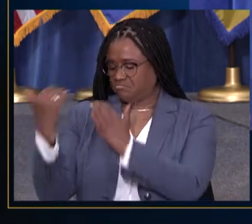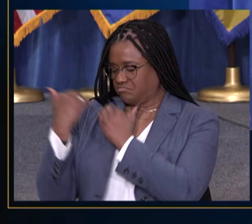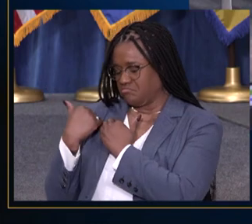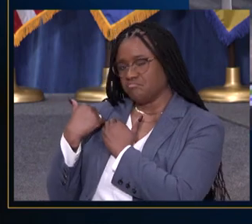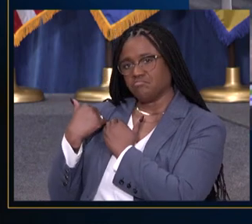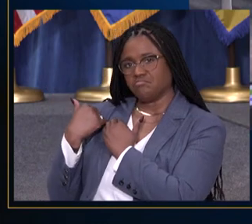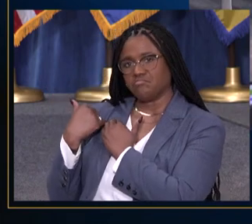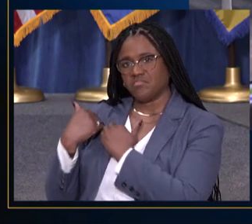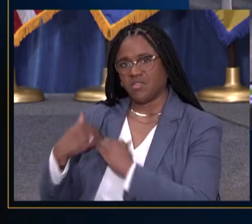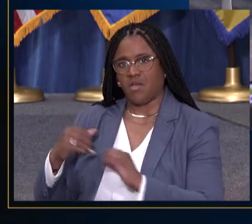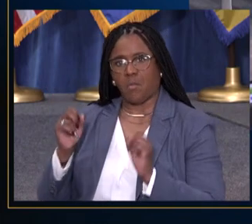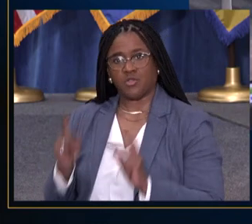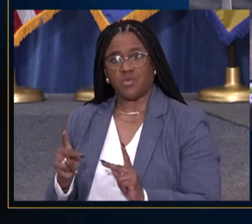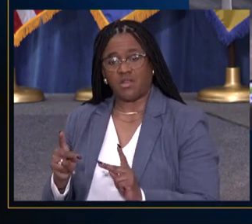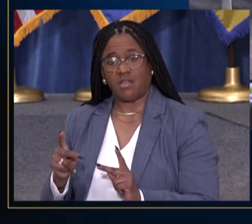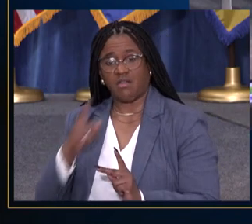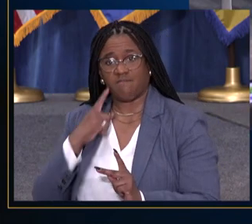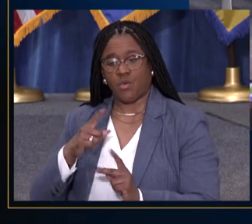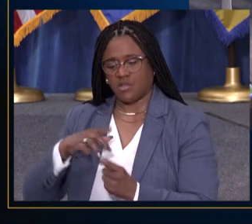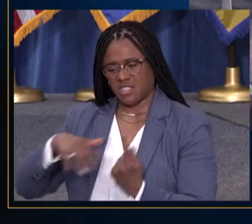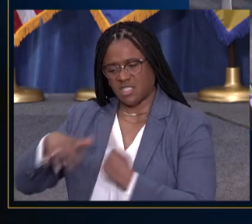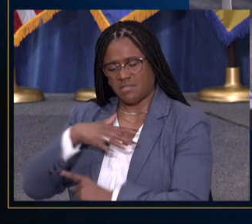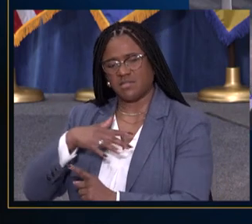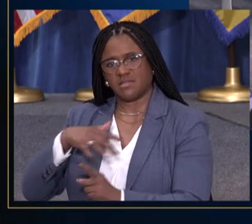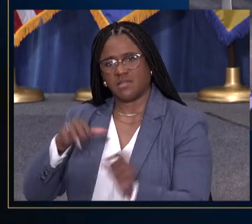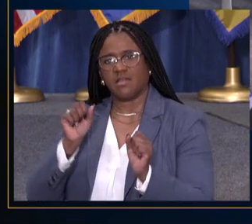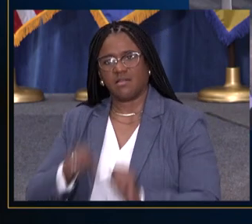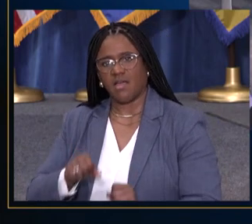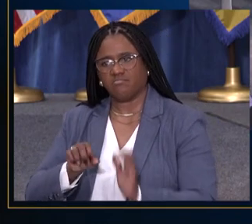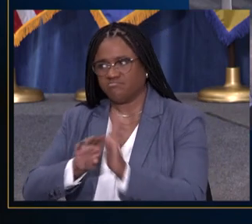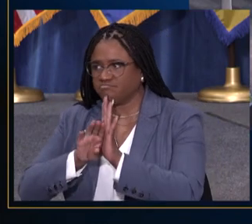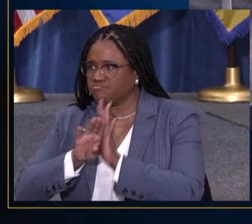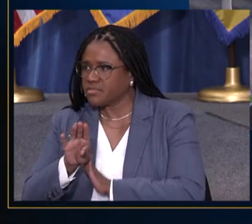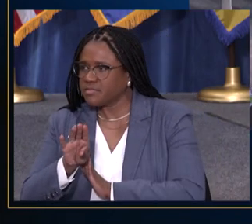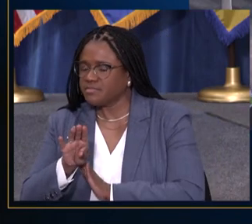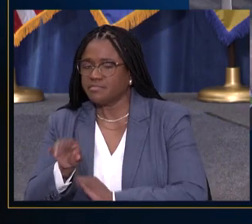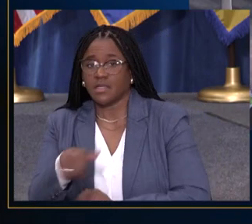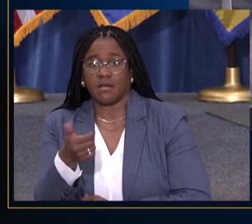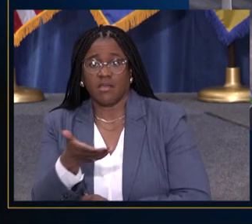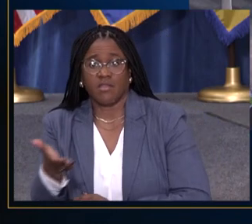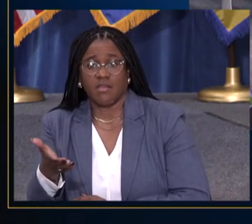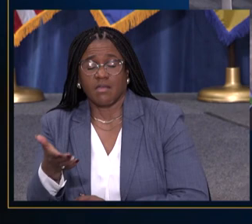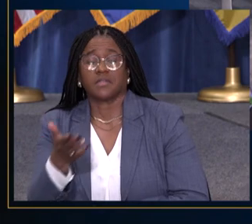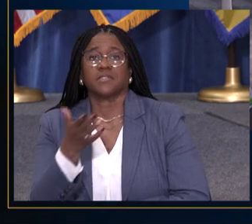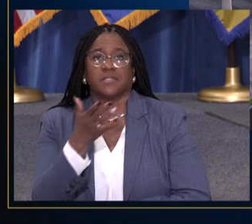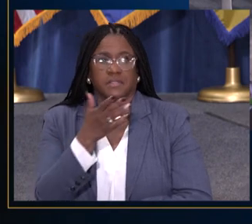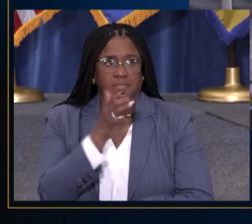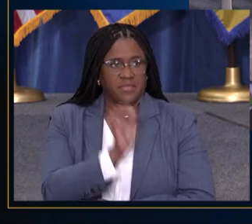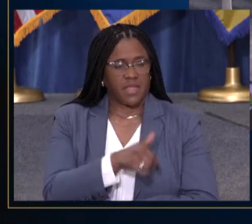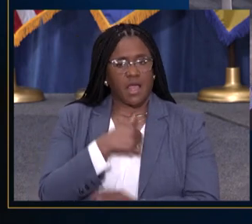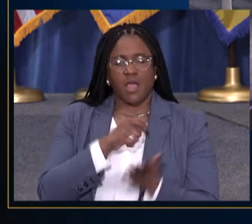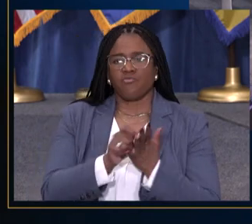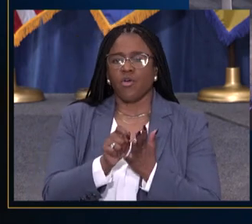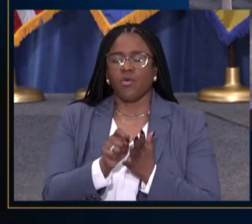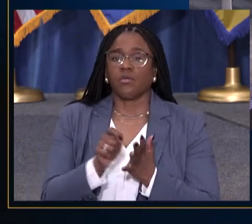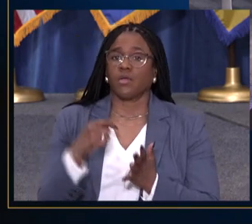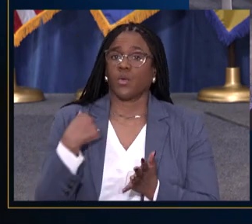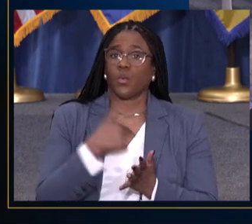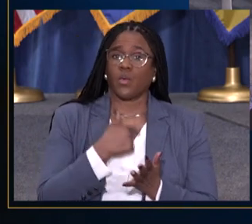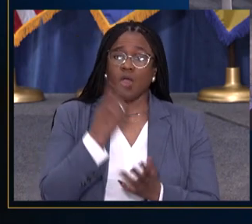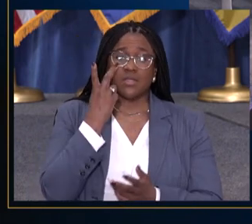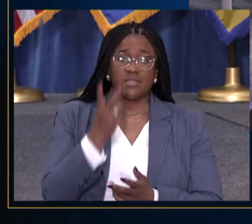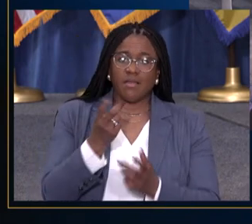responsibility and opportunity for these spaces to also be able to grow. I think another thing that I wrote was, as we are